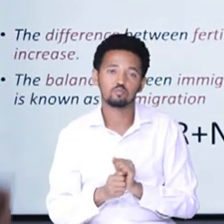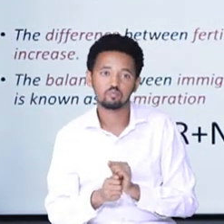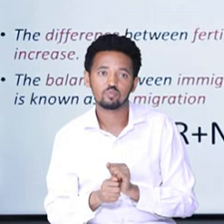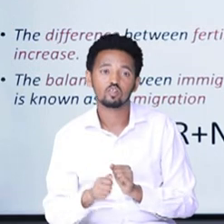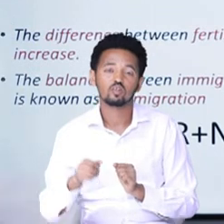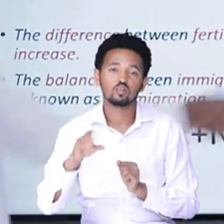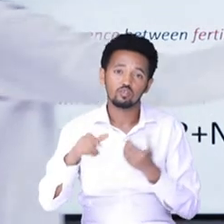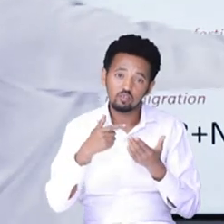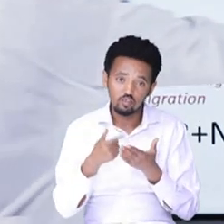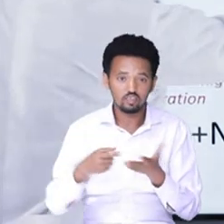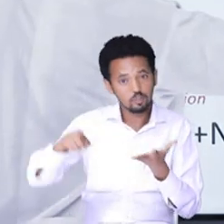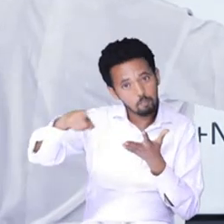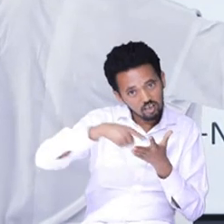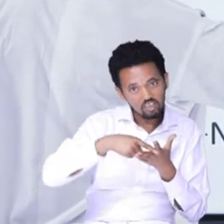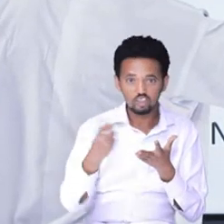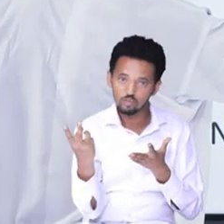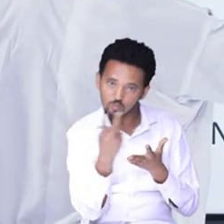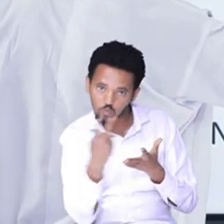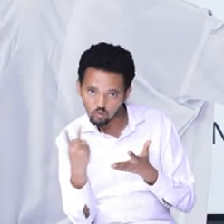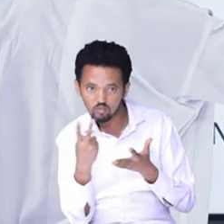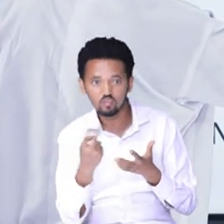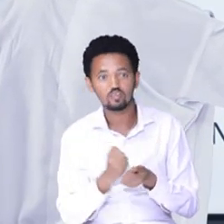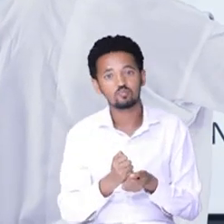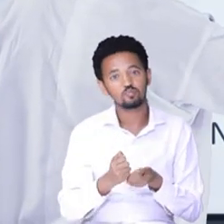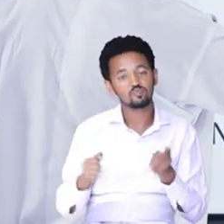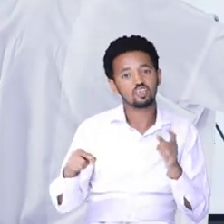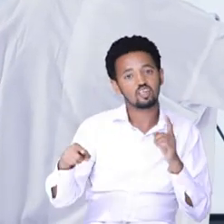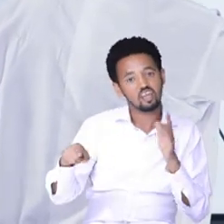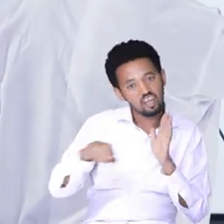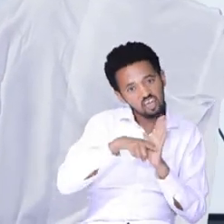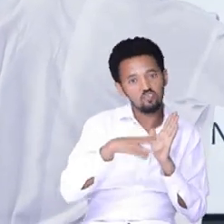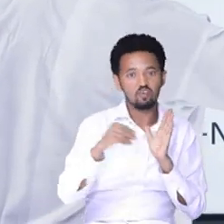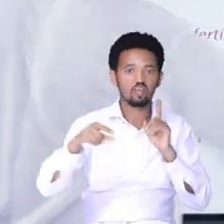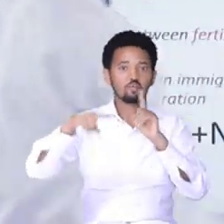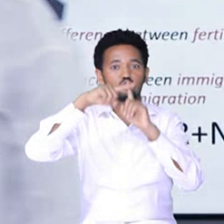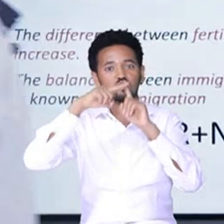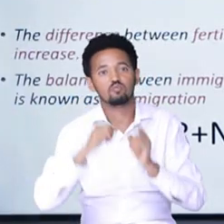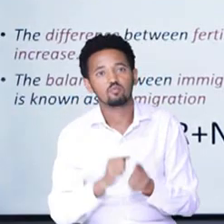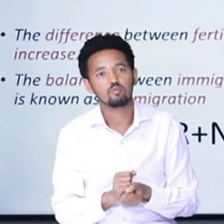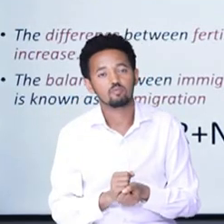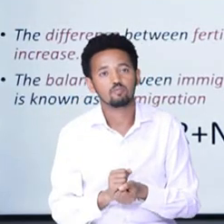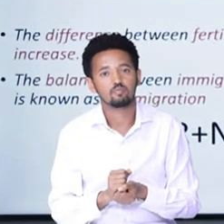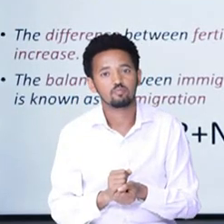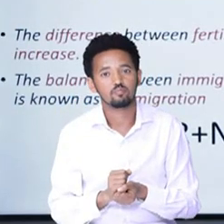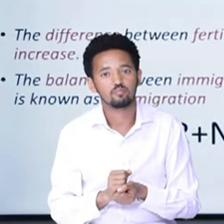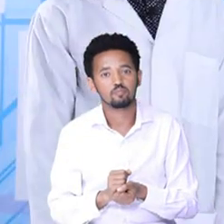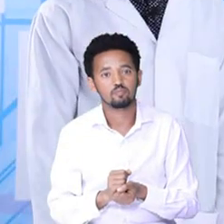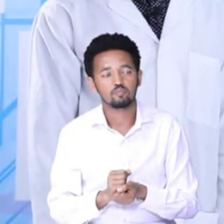The role of migration is both negative and positive.